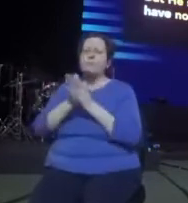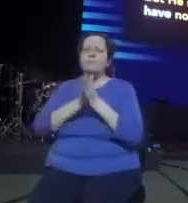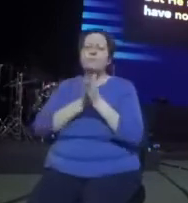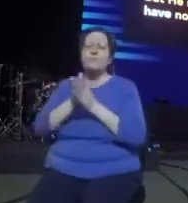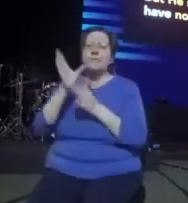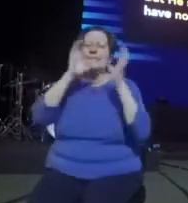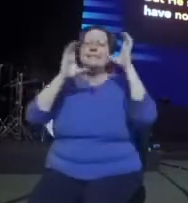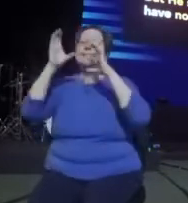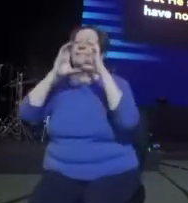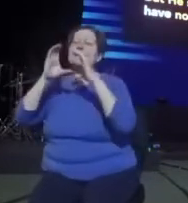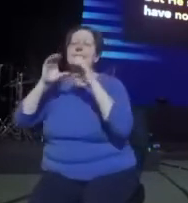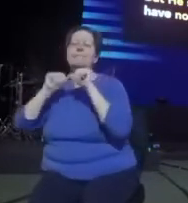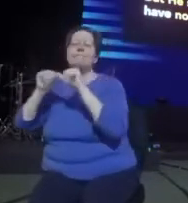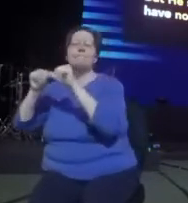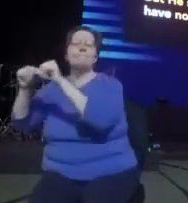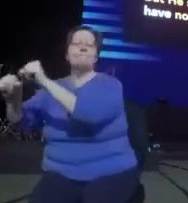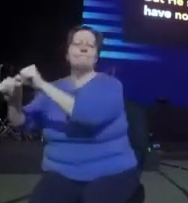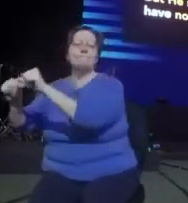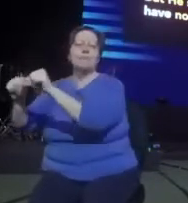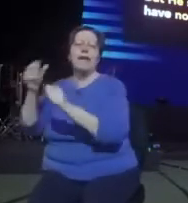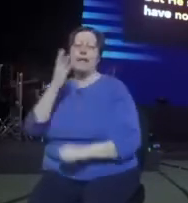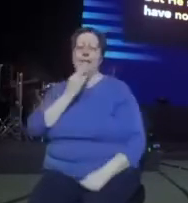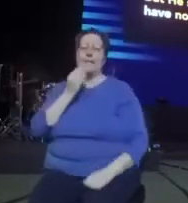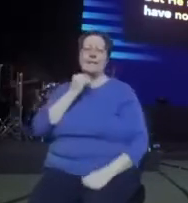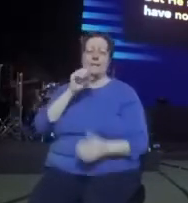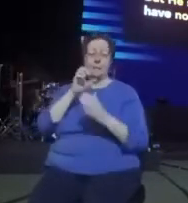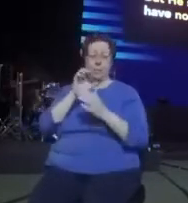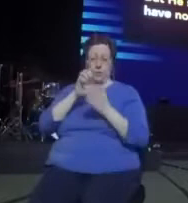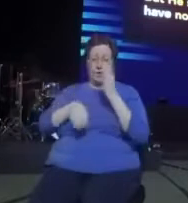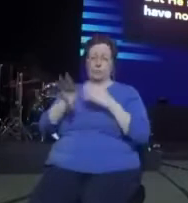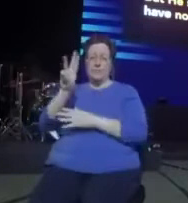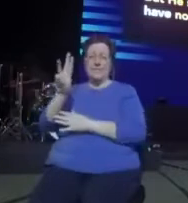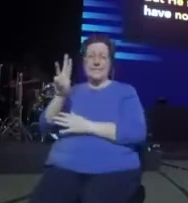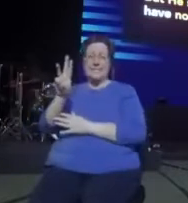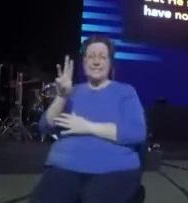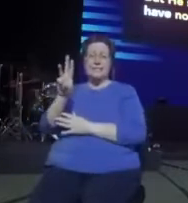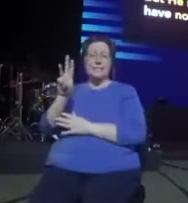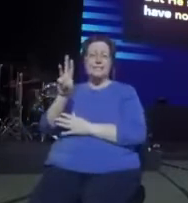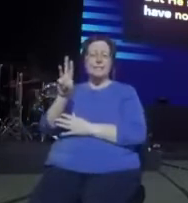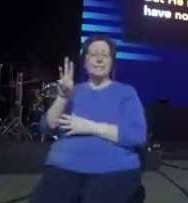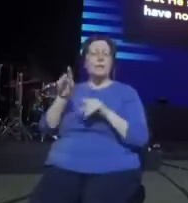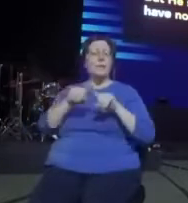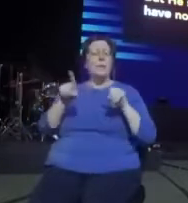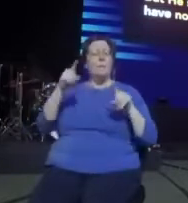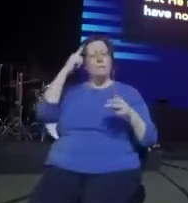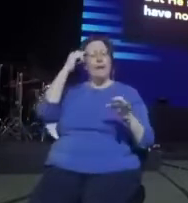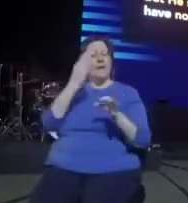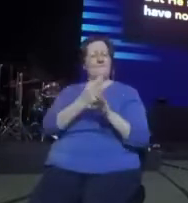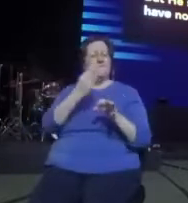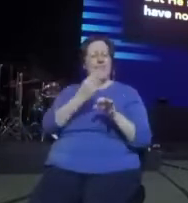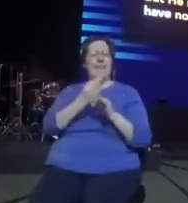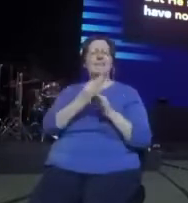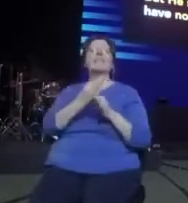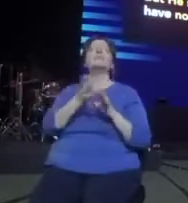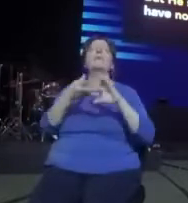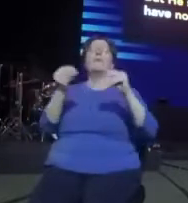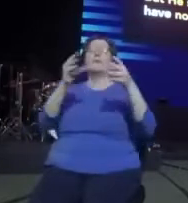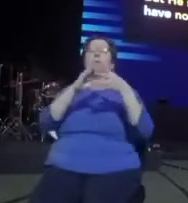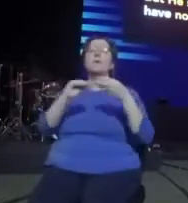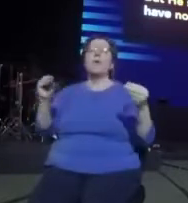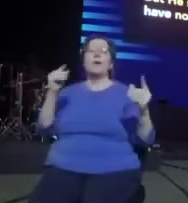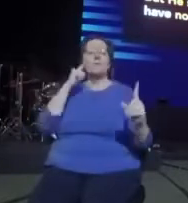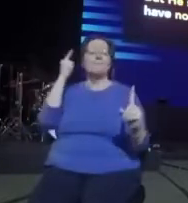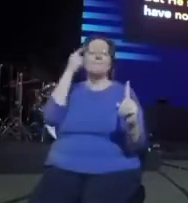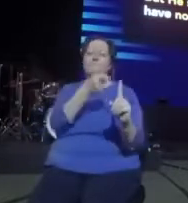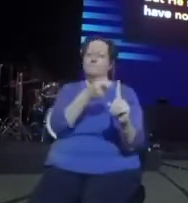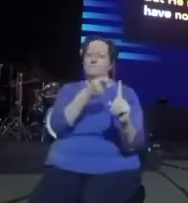him. That's Hebrews the 11th chapter, verse number 6. And so all of a sudden, if faith is what this is really all